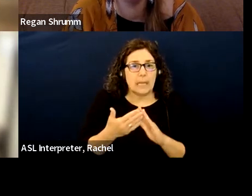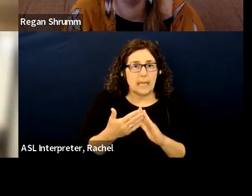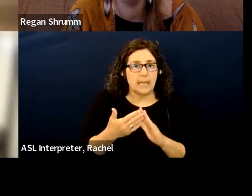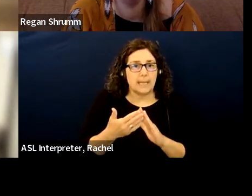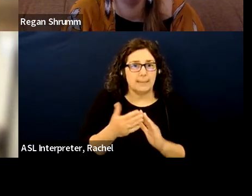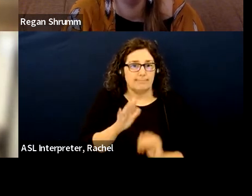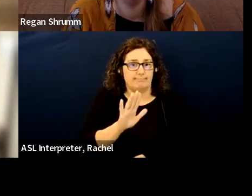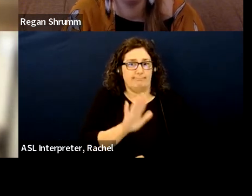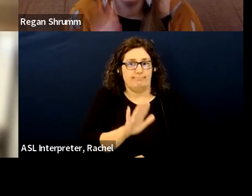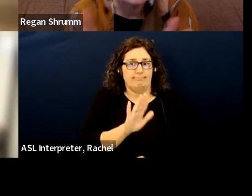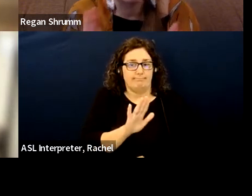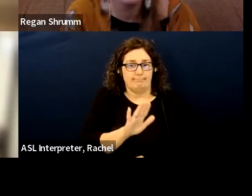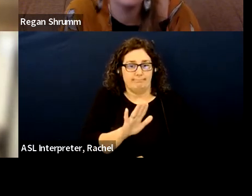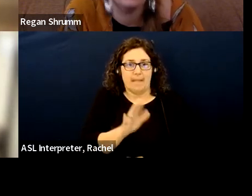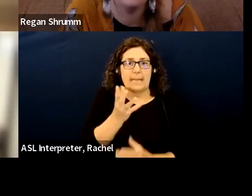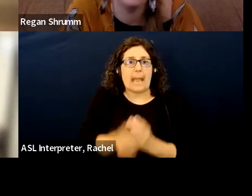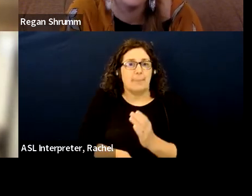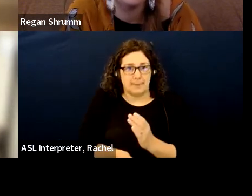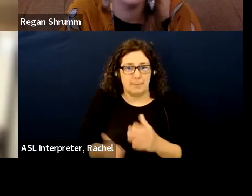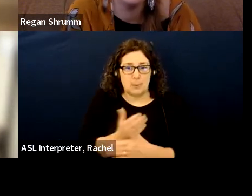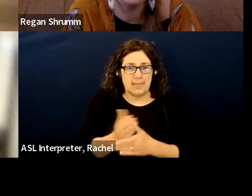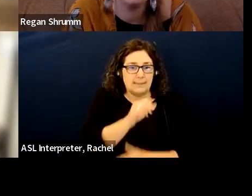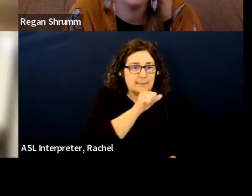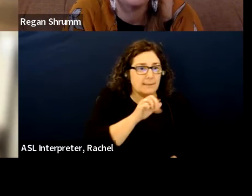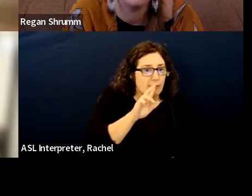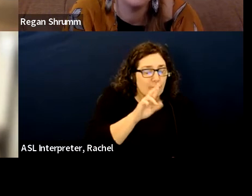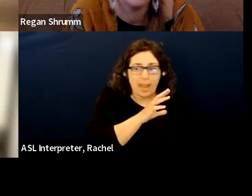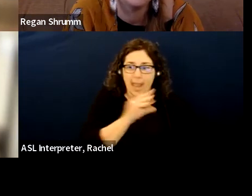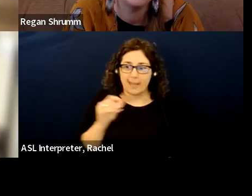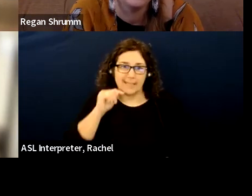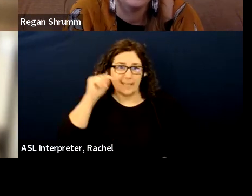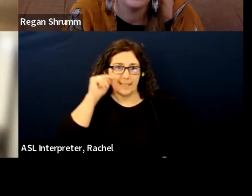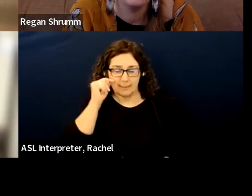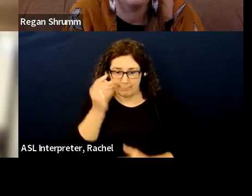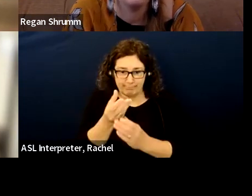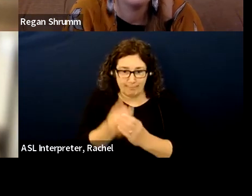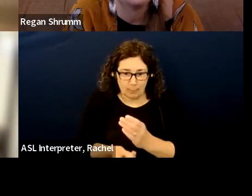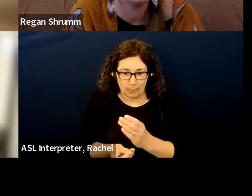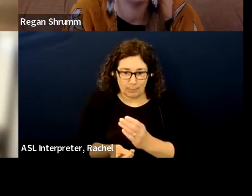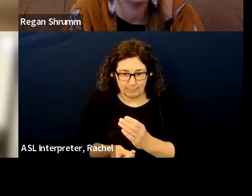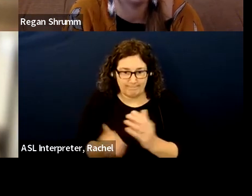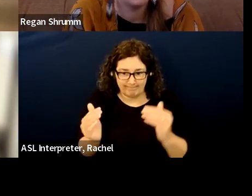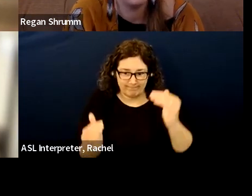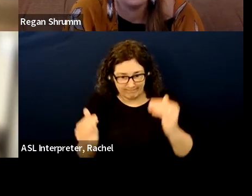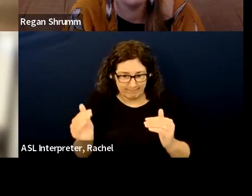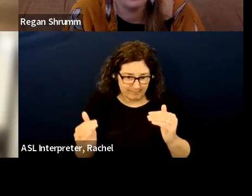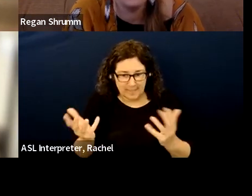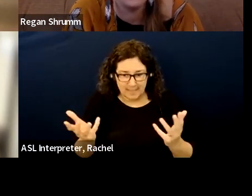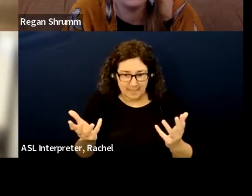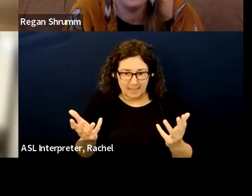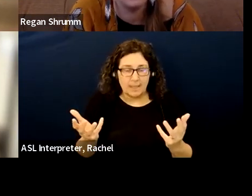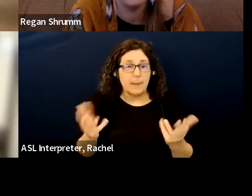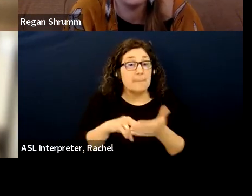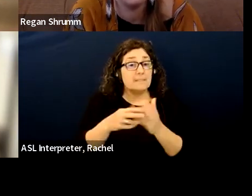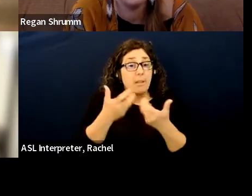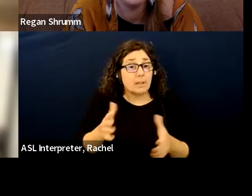there can be a gap between different generations. And with that is kind of a loss of knowledge